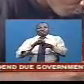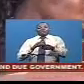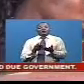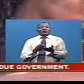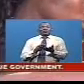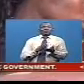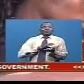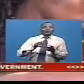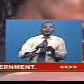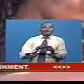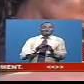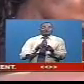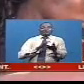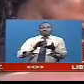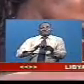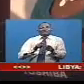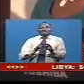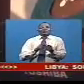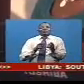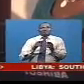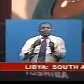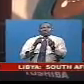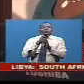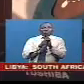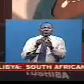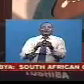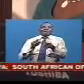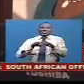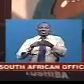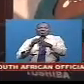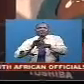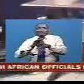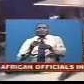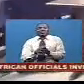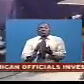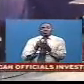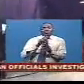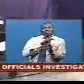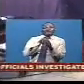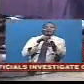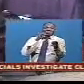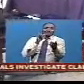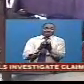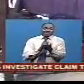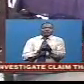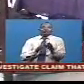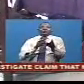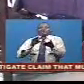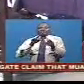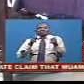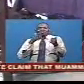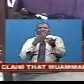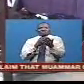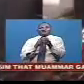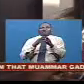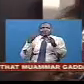also dealt with some aspects of the laws of the game, tactics, techniques and coaching practices. Some participants say the